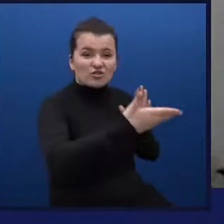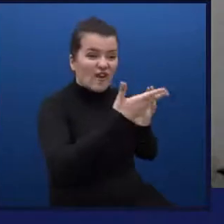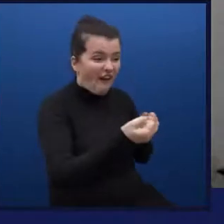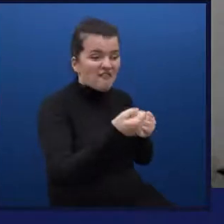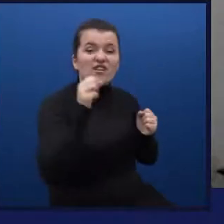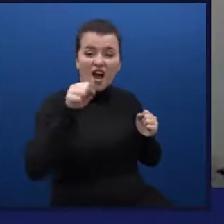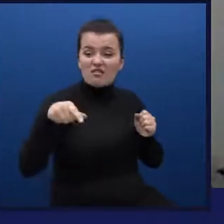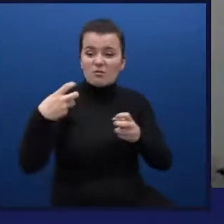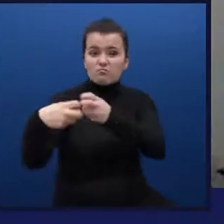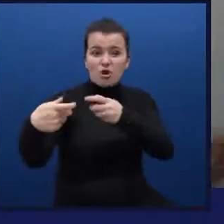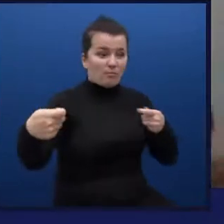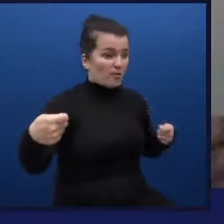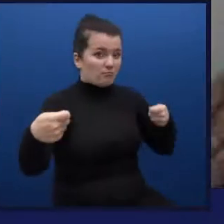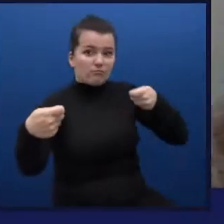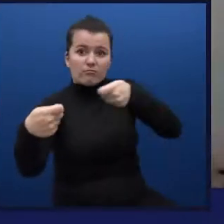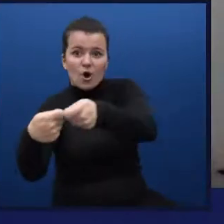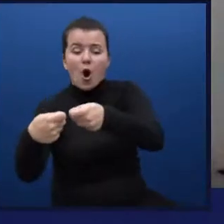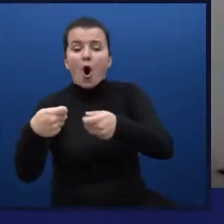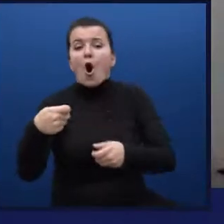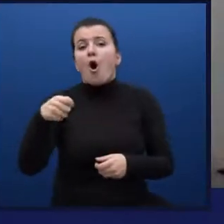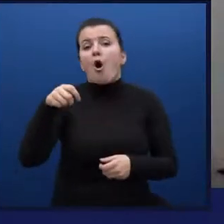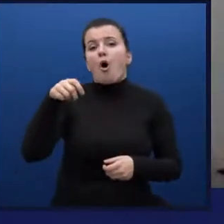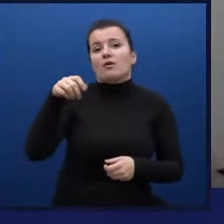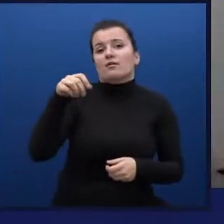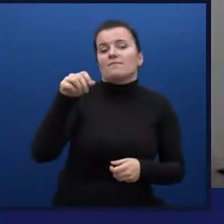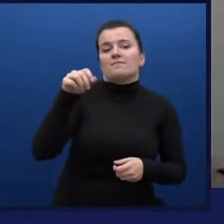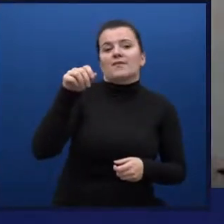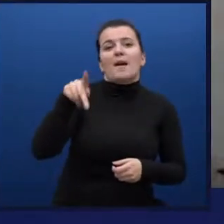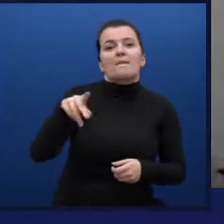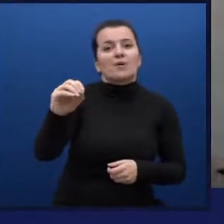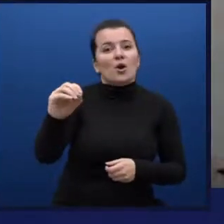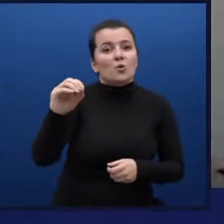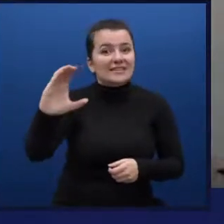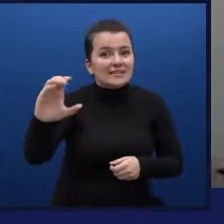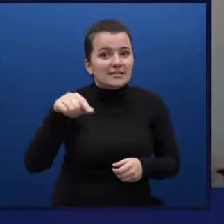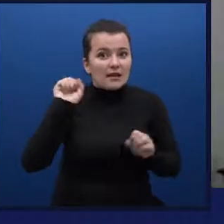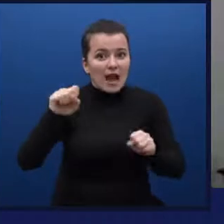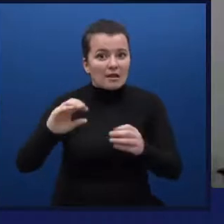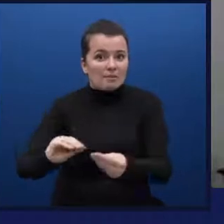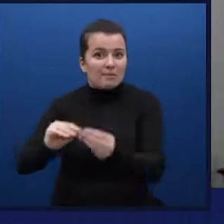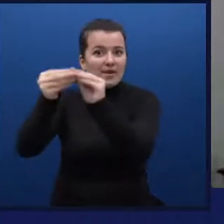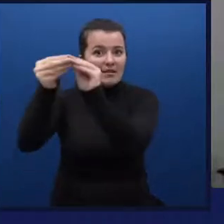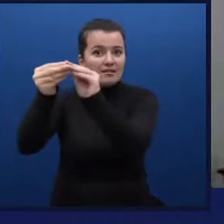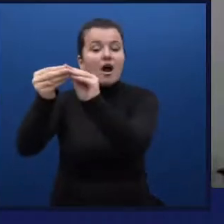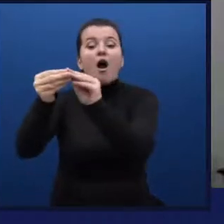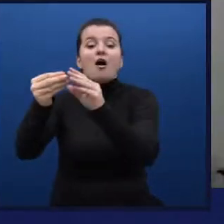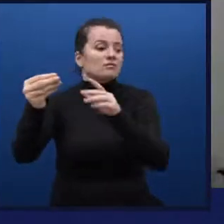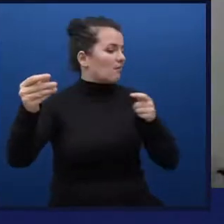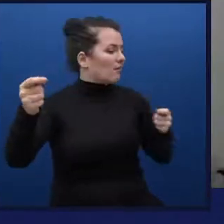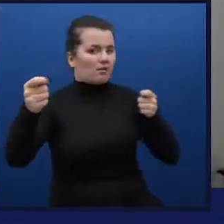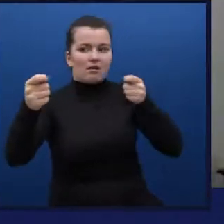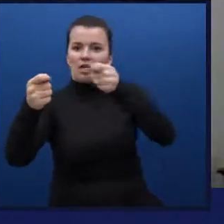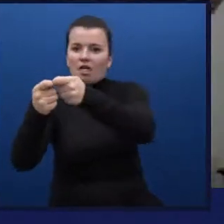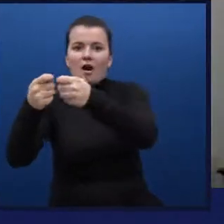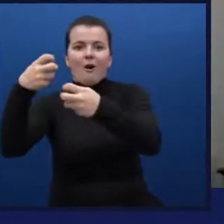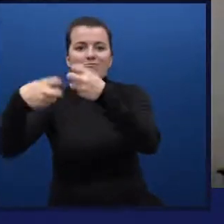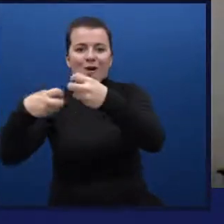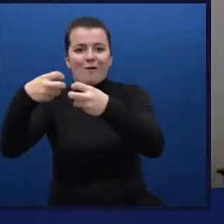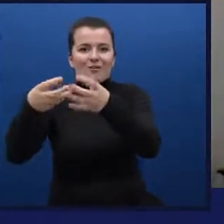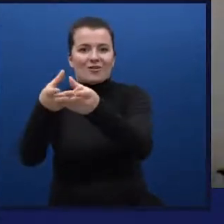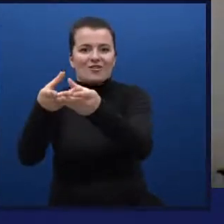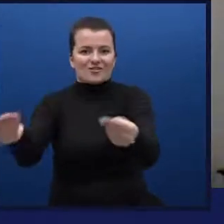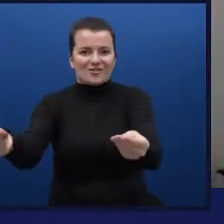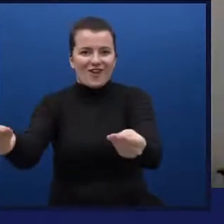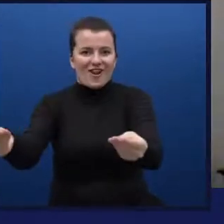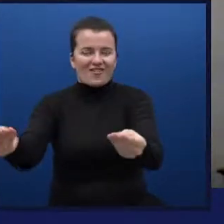or at least build the POC so that they can articulate that problem in the most accurate way to a modeler. And so I feel like really